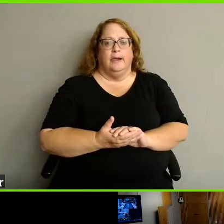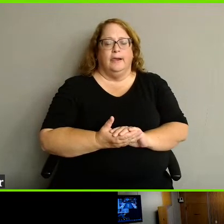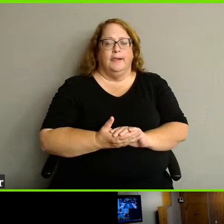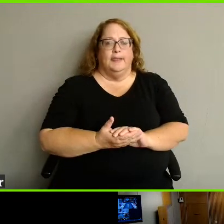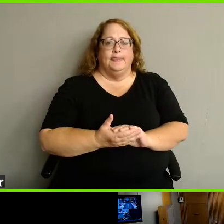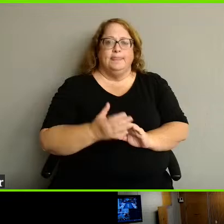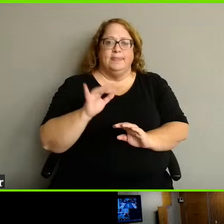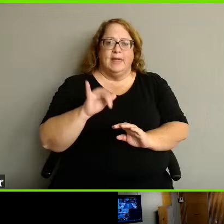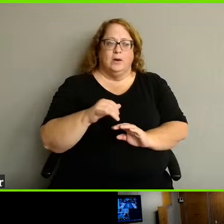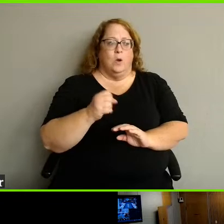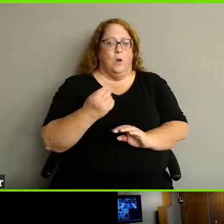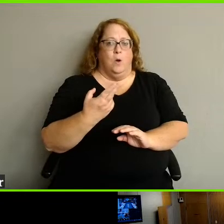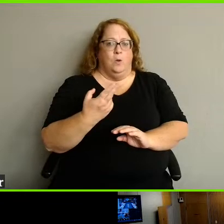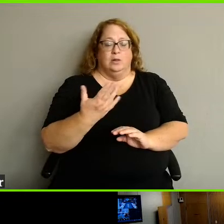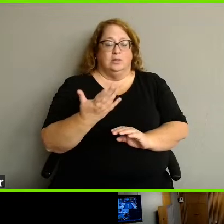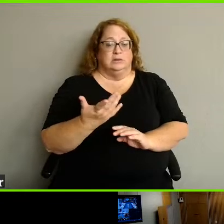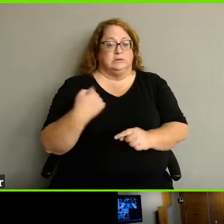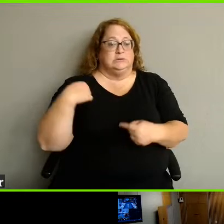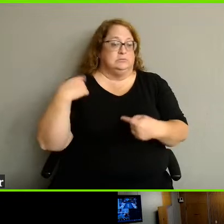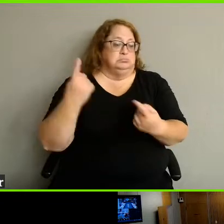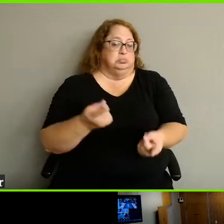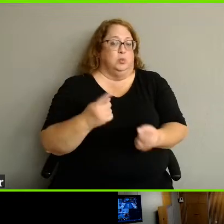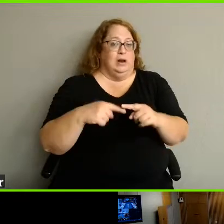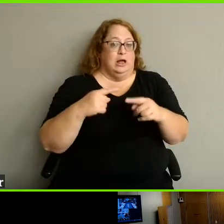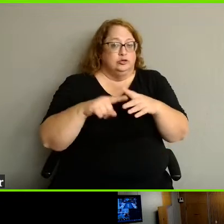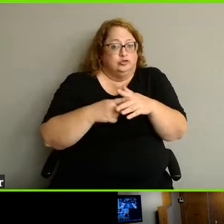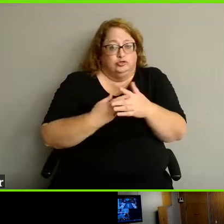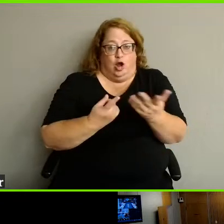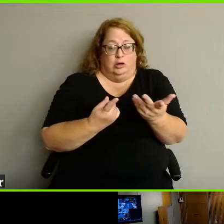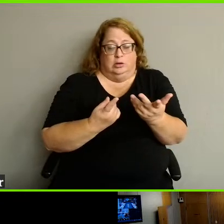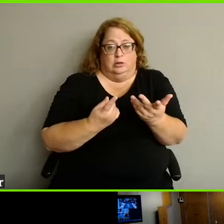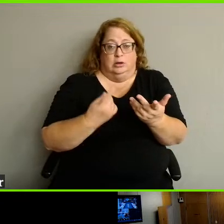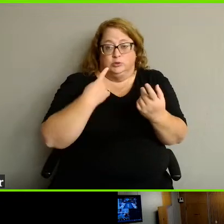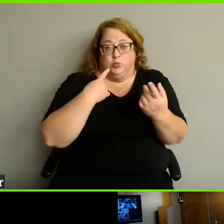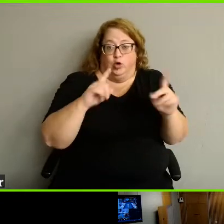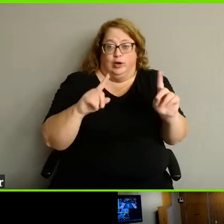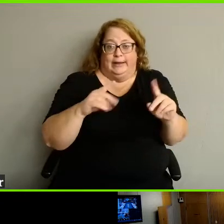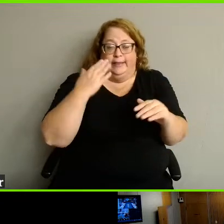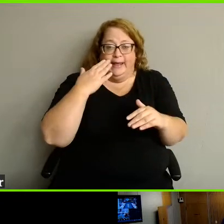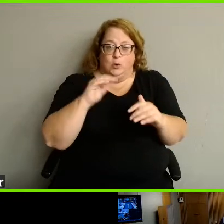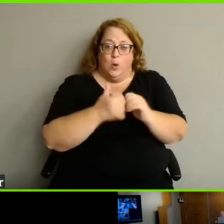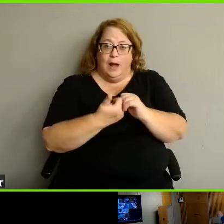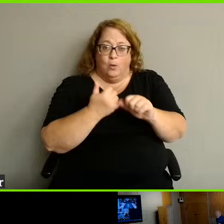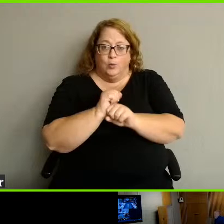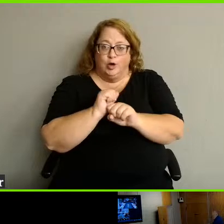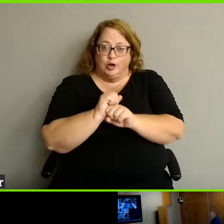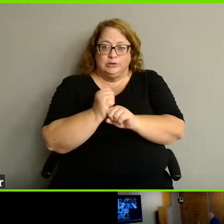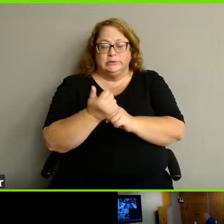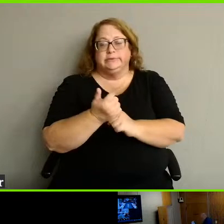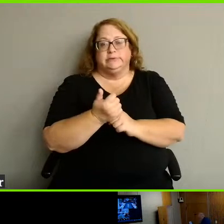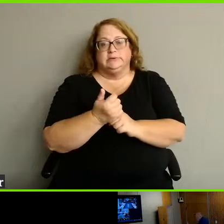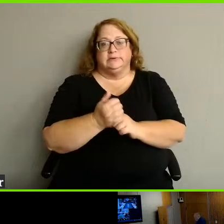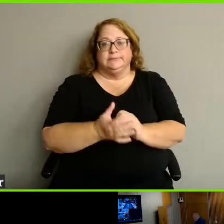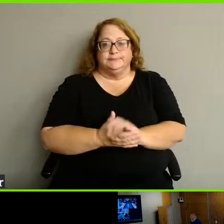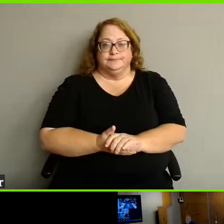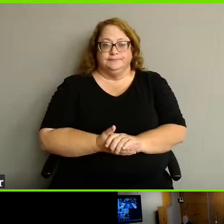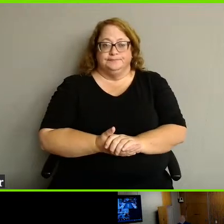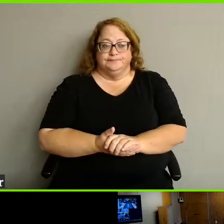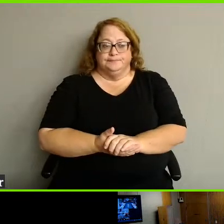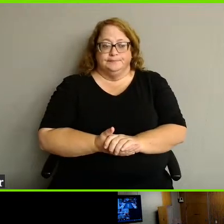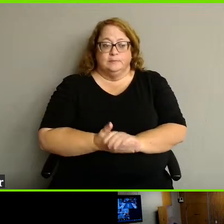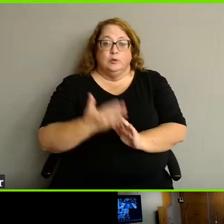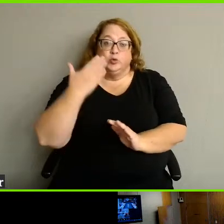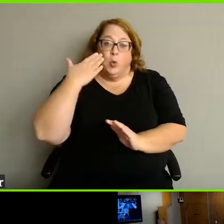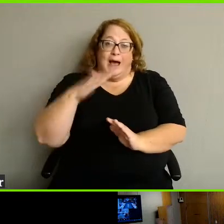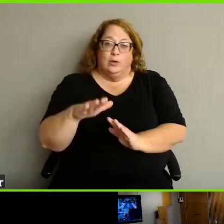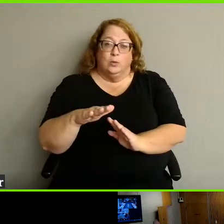this is just how it was when I started, and you know it's working. We know how it works. So I don't